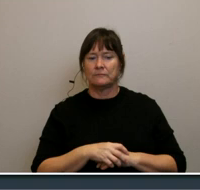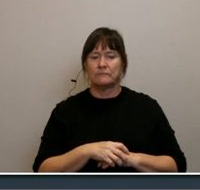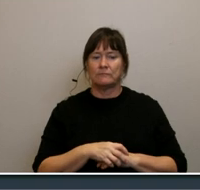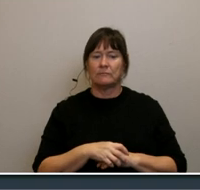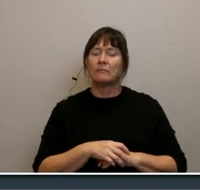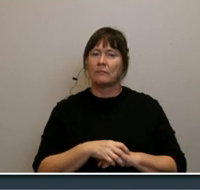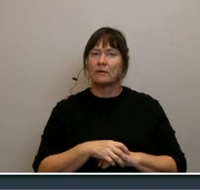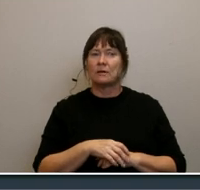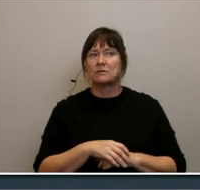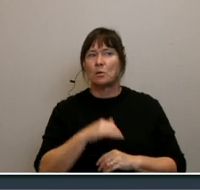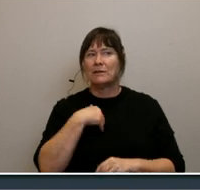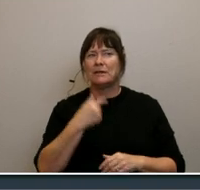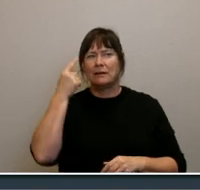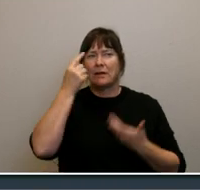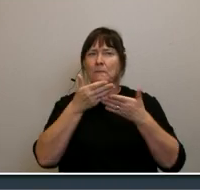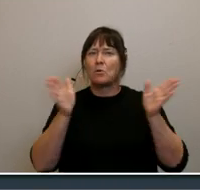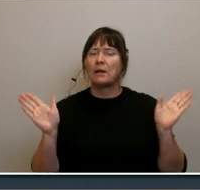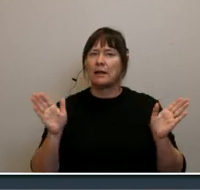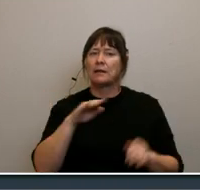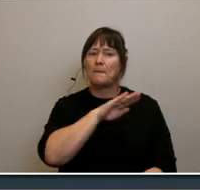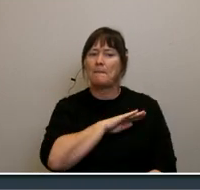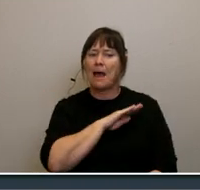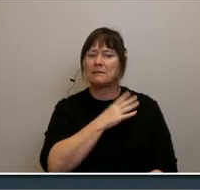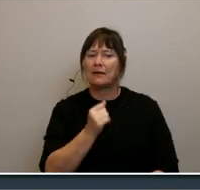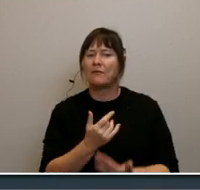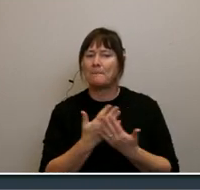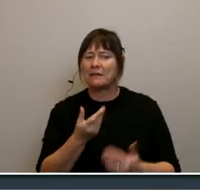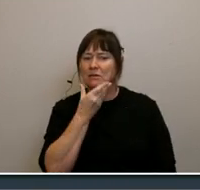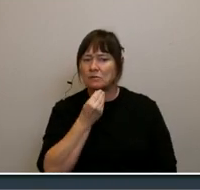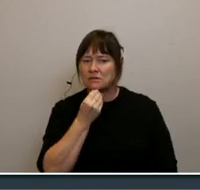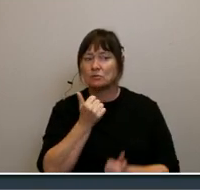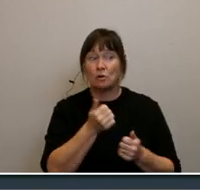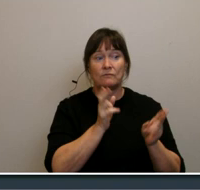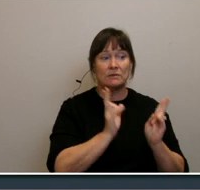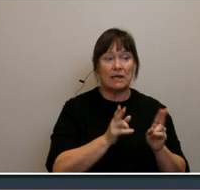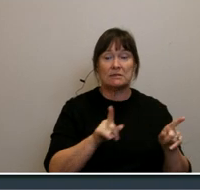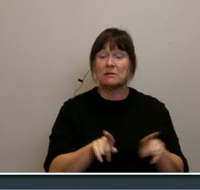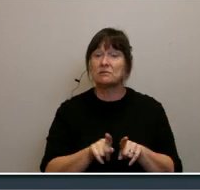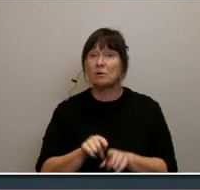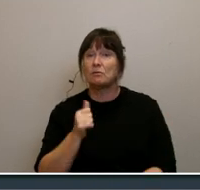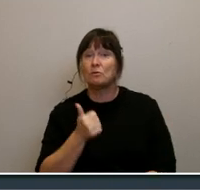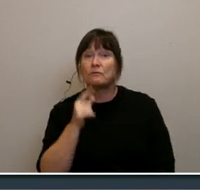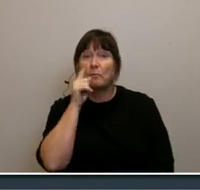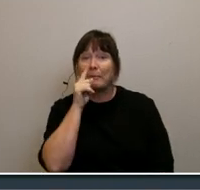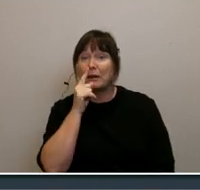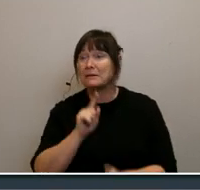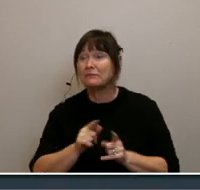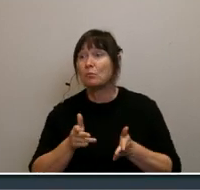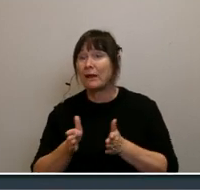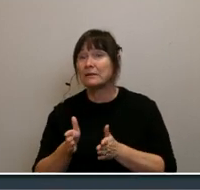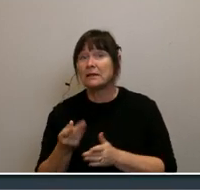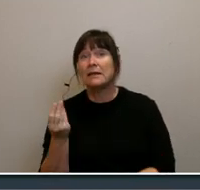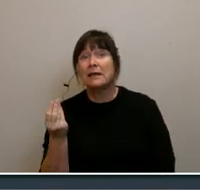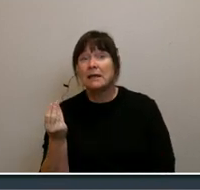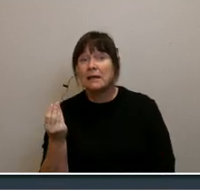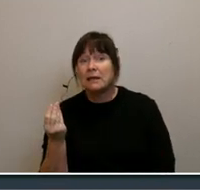need to think broadly about this, is that parks have many uses. Yes, they're great for nature, but they're also great for people in all sorts of ways,